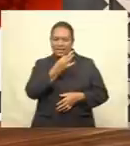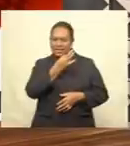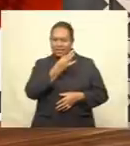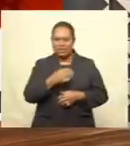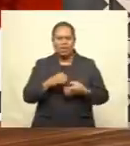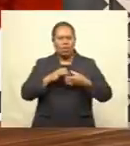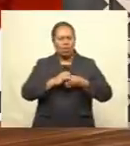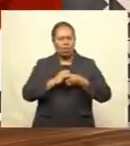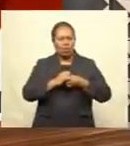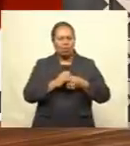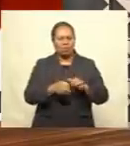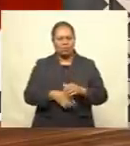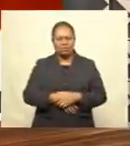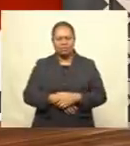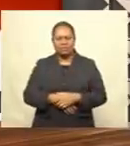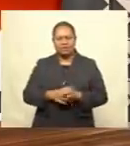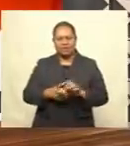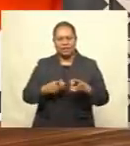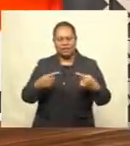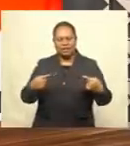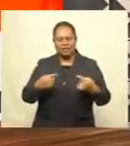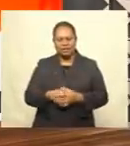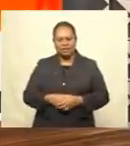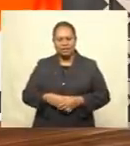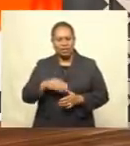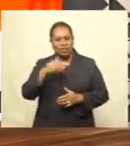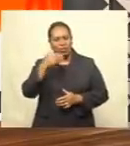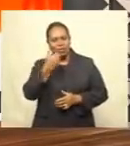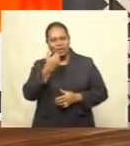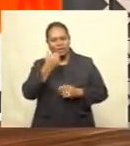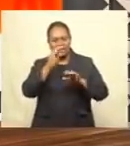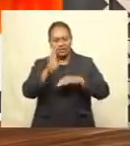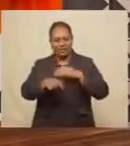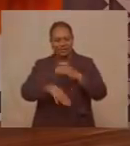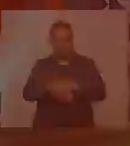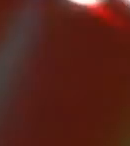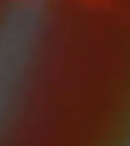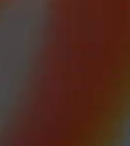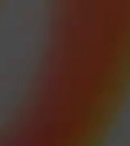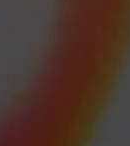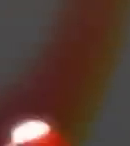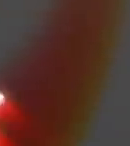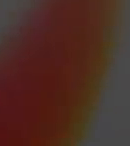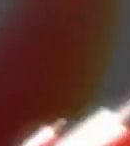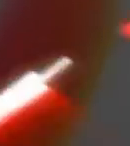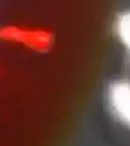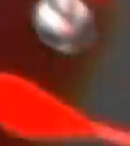brewery. Find out more in Weird and the Wonderful after the break.